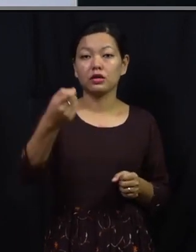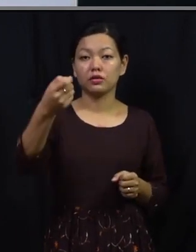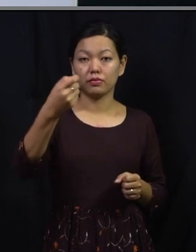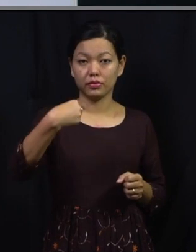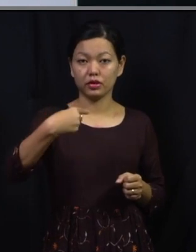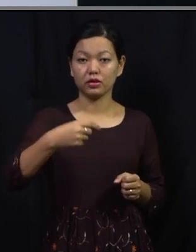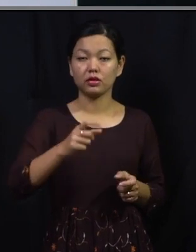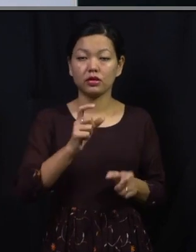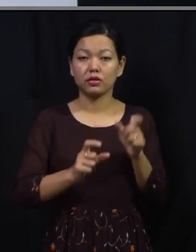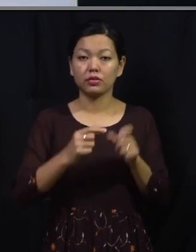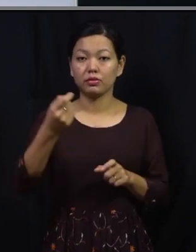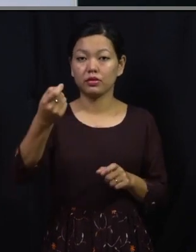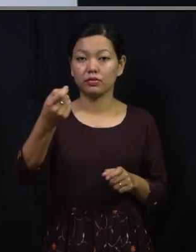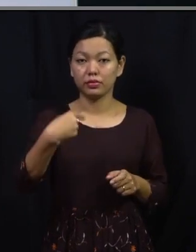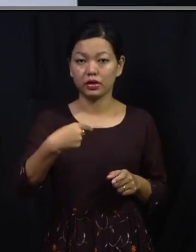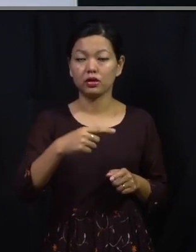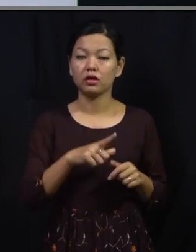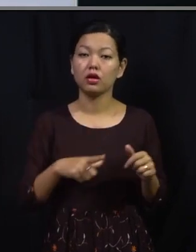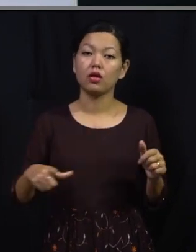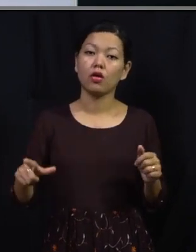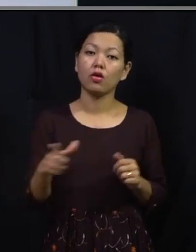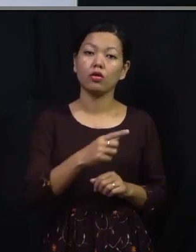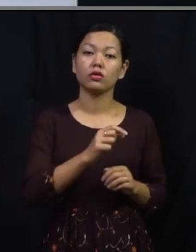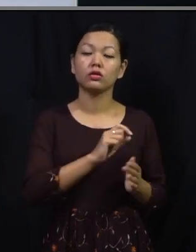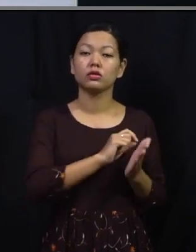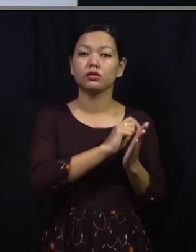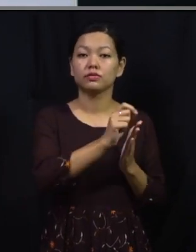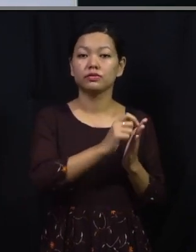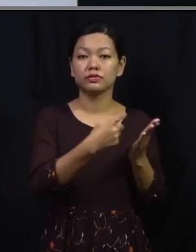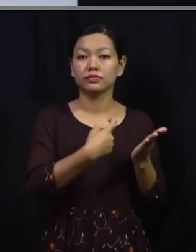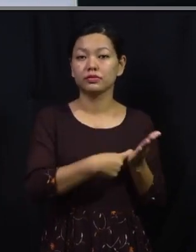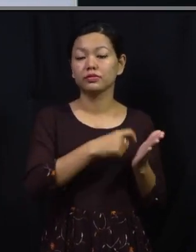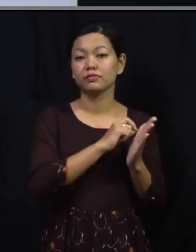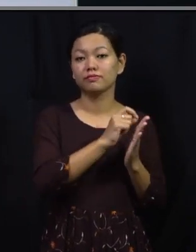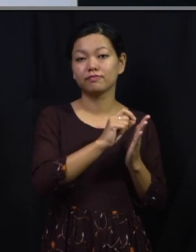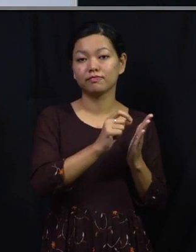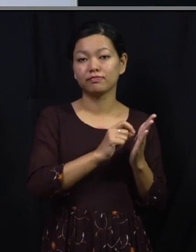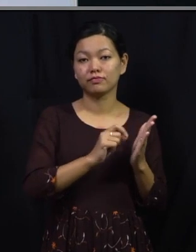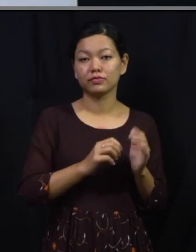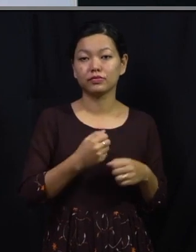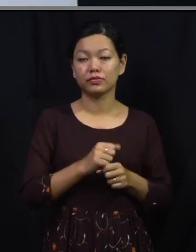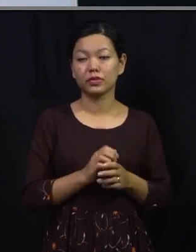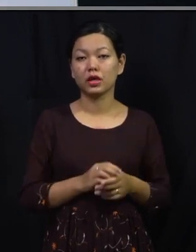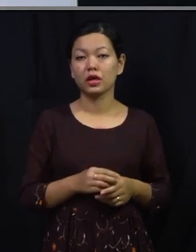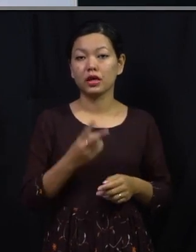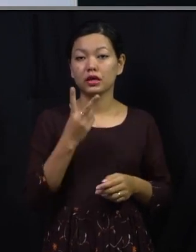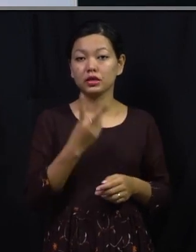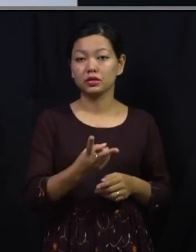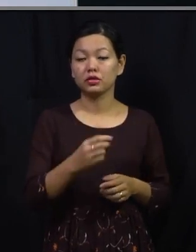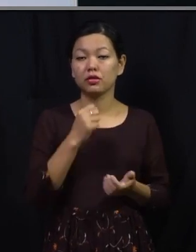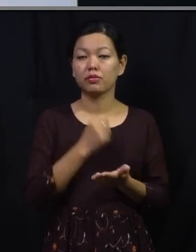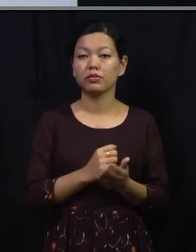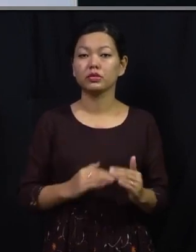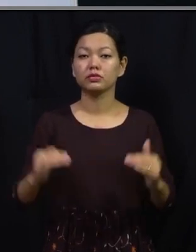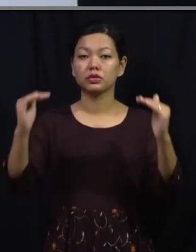the credit balance. So in balancing, what you have to do is debit should be equal to credit and credit should be